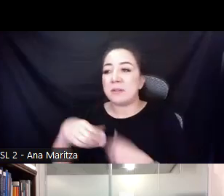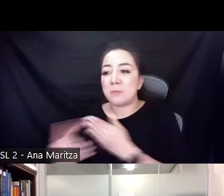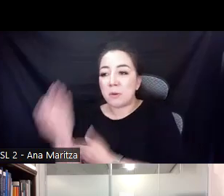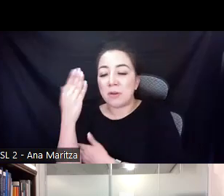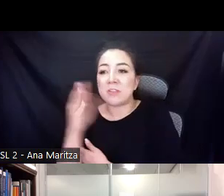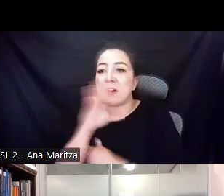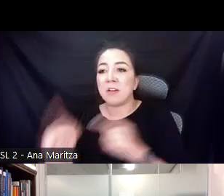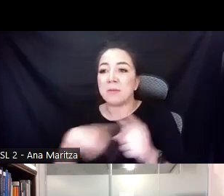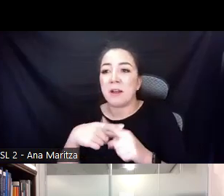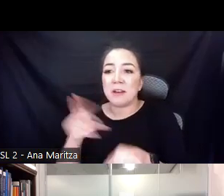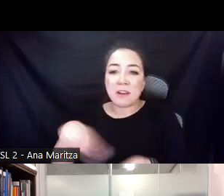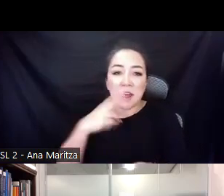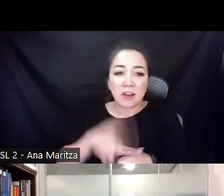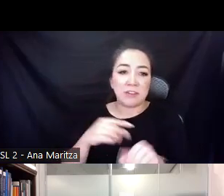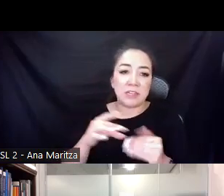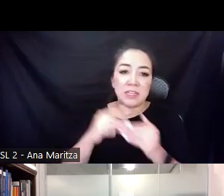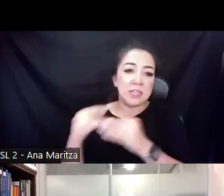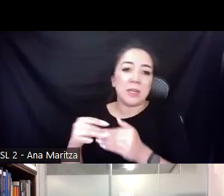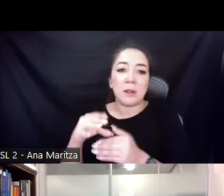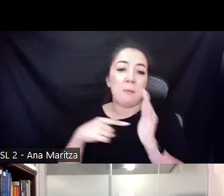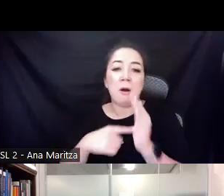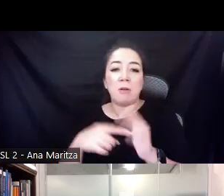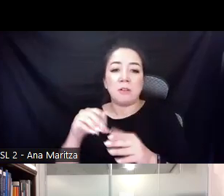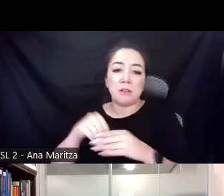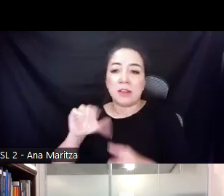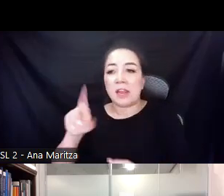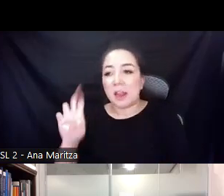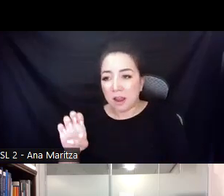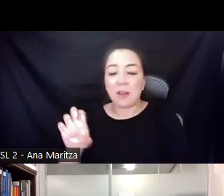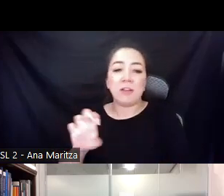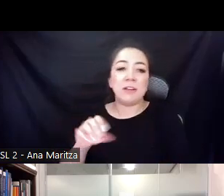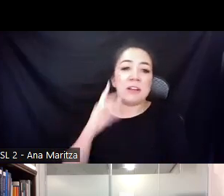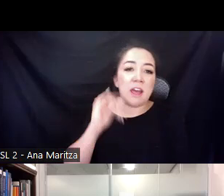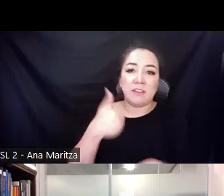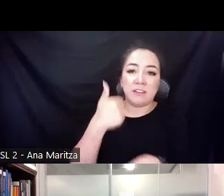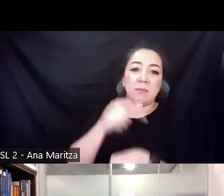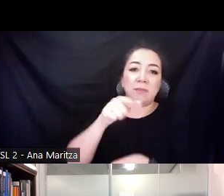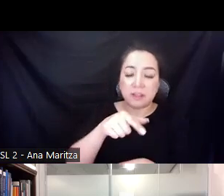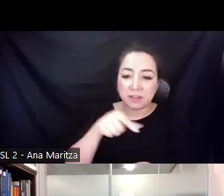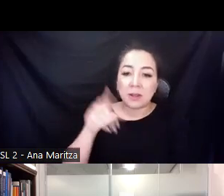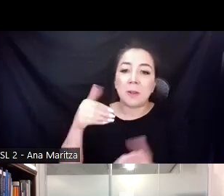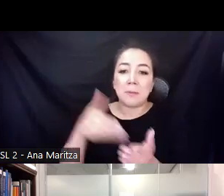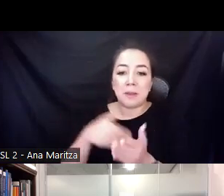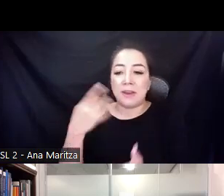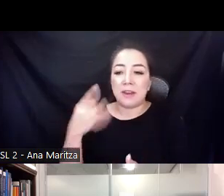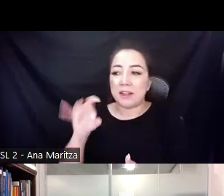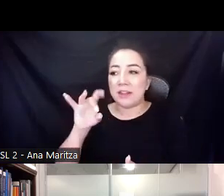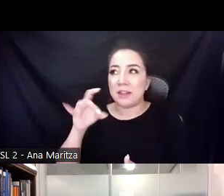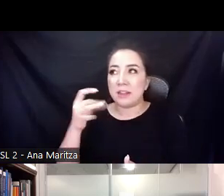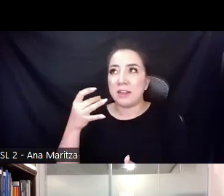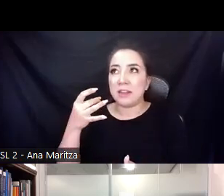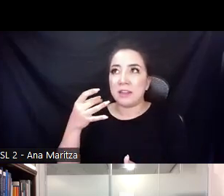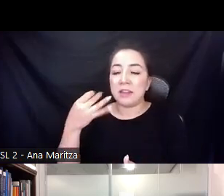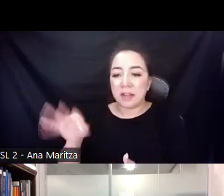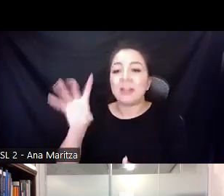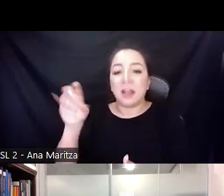having national leading models of care, and California established these, again, I said in the mid 1980s. They became